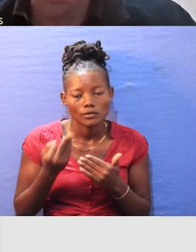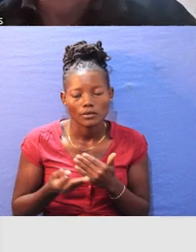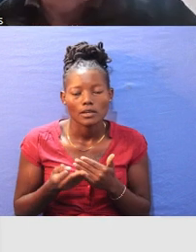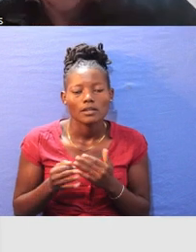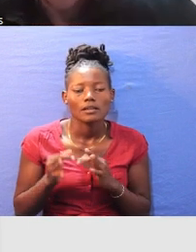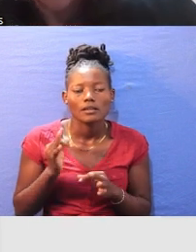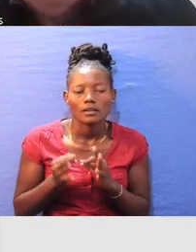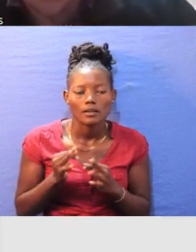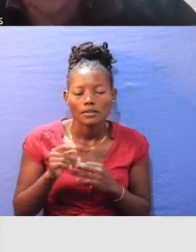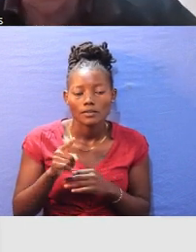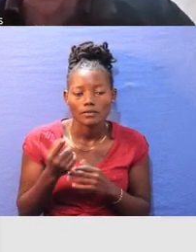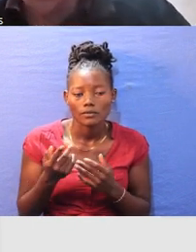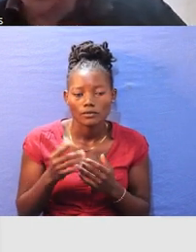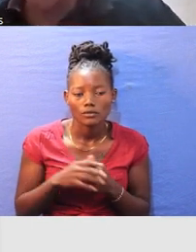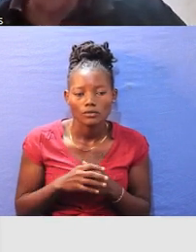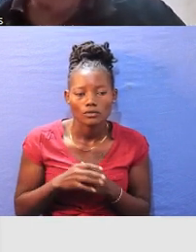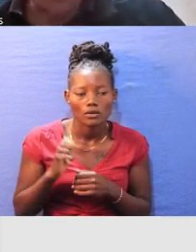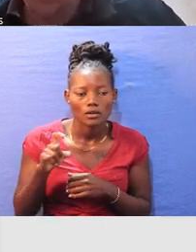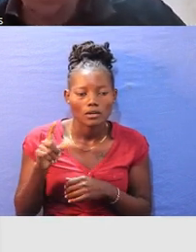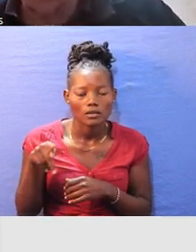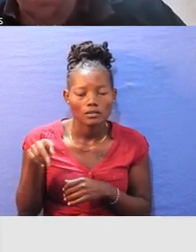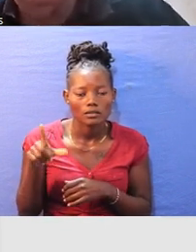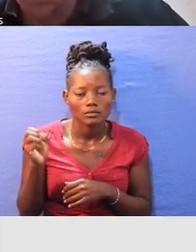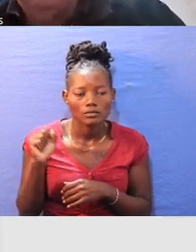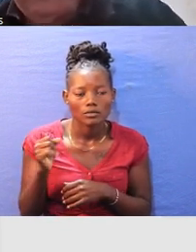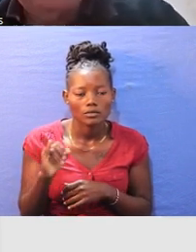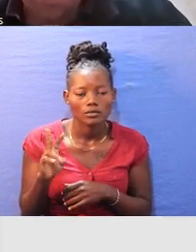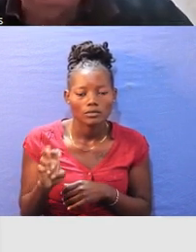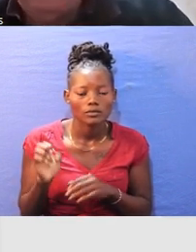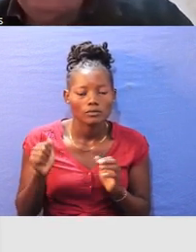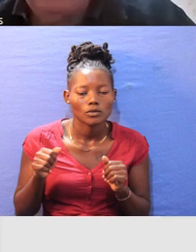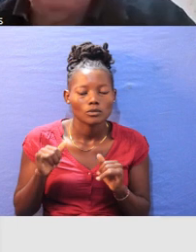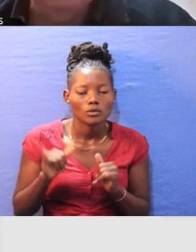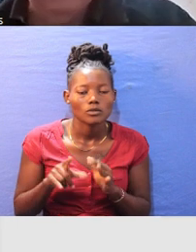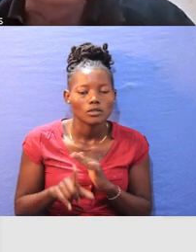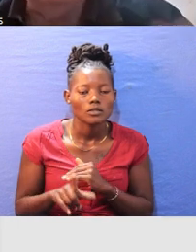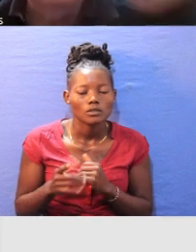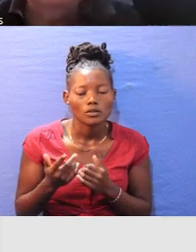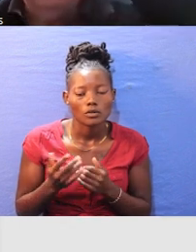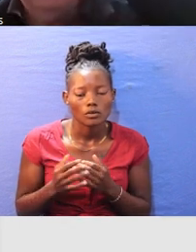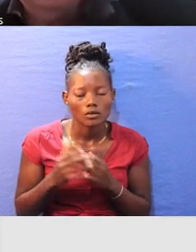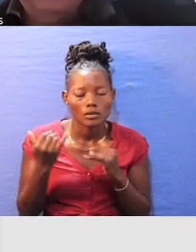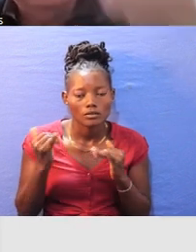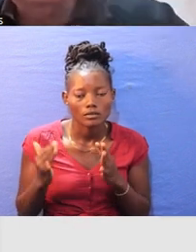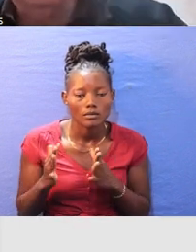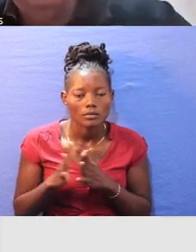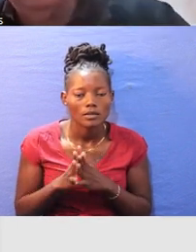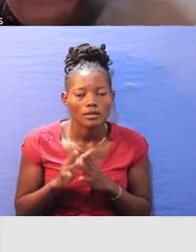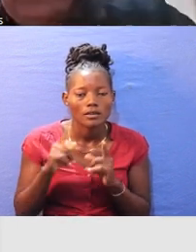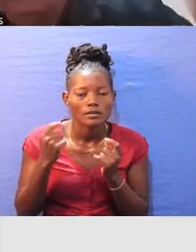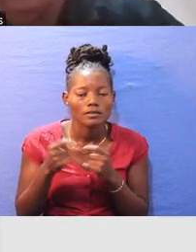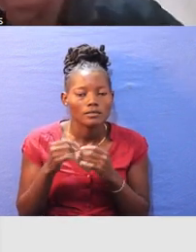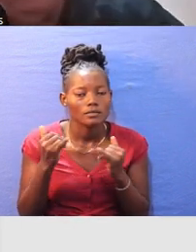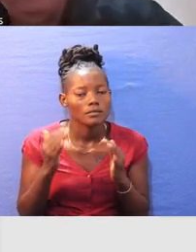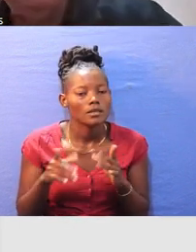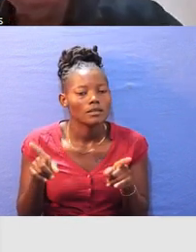stumble. You overbalance. If you're extremely explosive, you can accelerate and stay real low. I had an athlete that ran